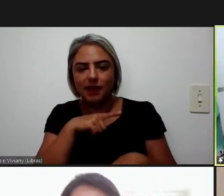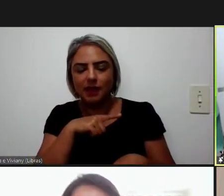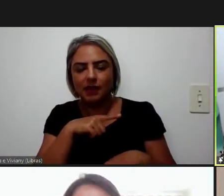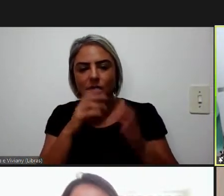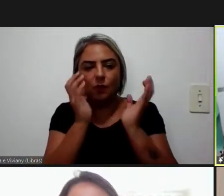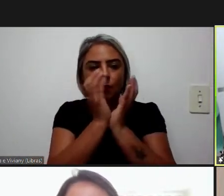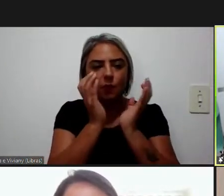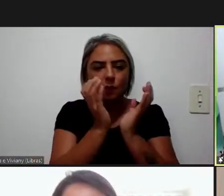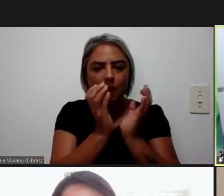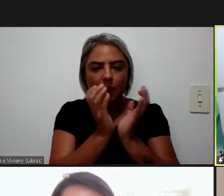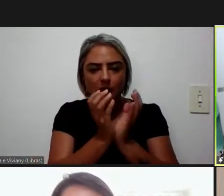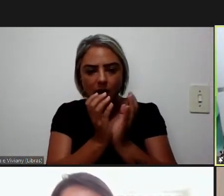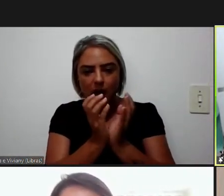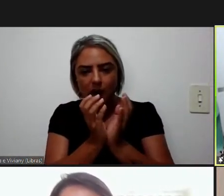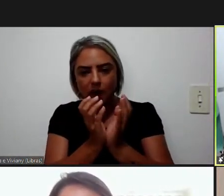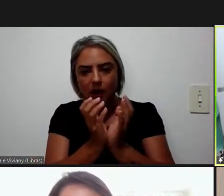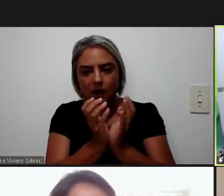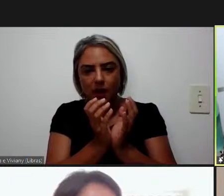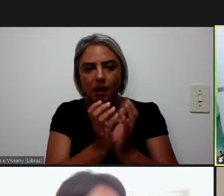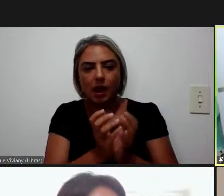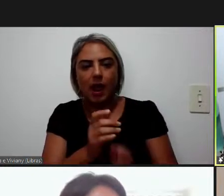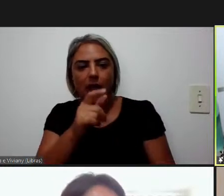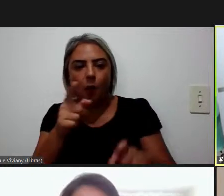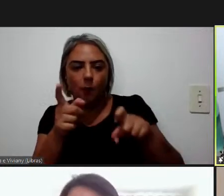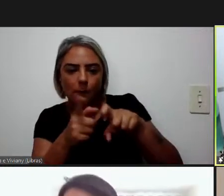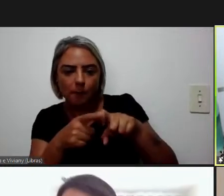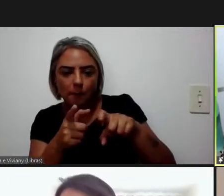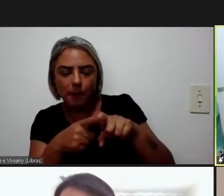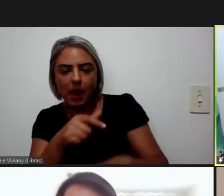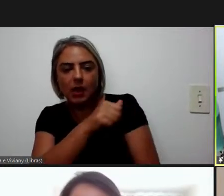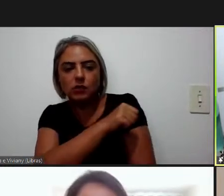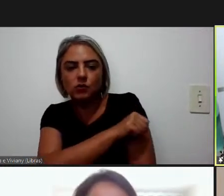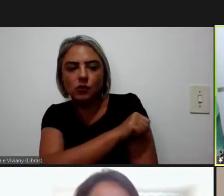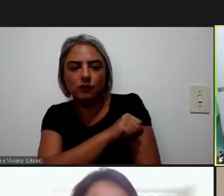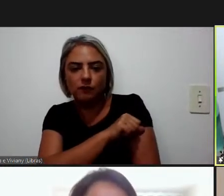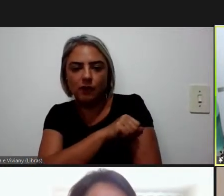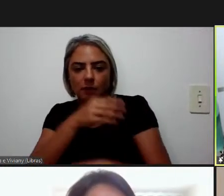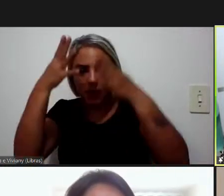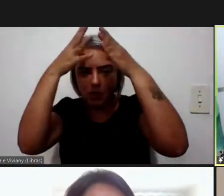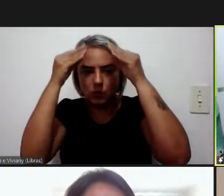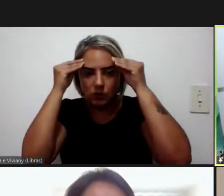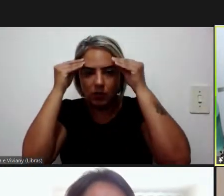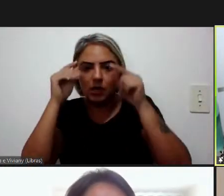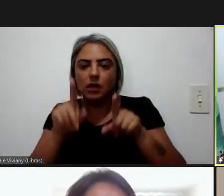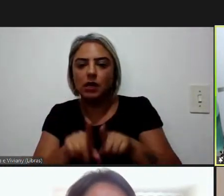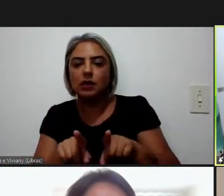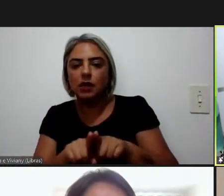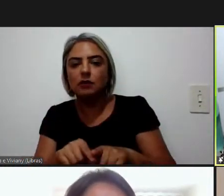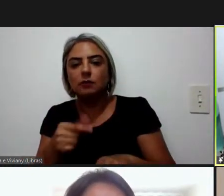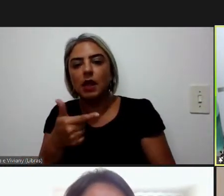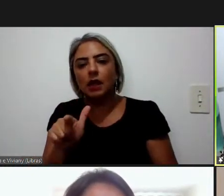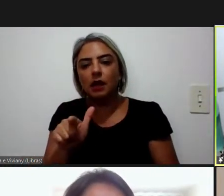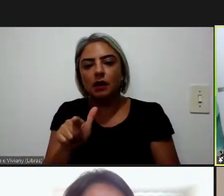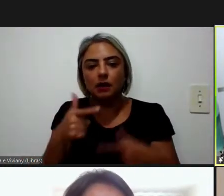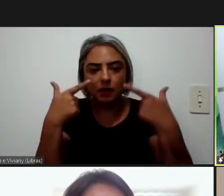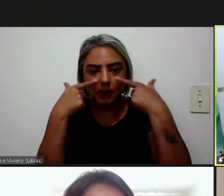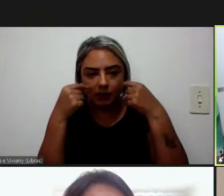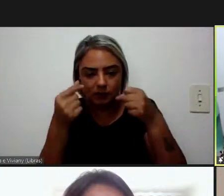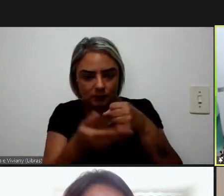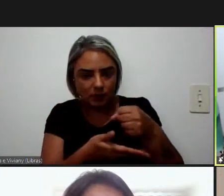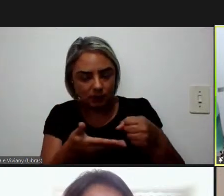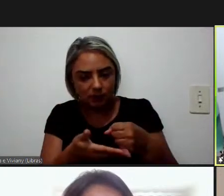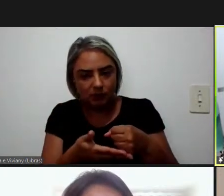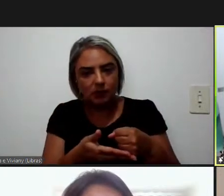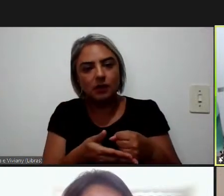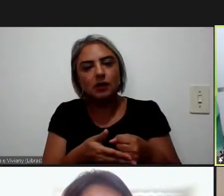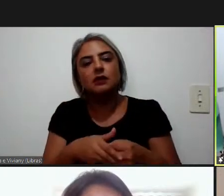country we see the doctor as the main participants of the team, but here we have